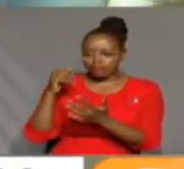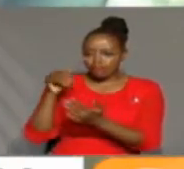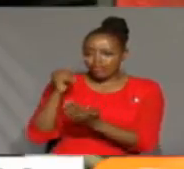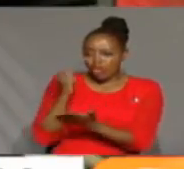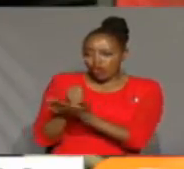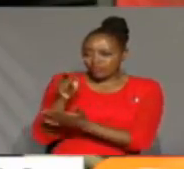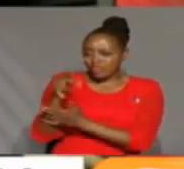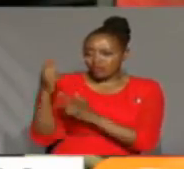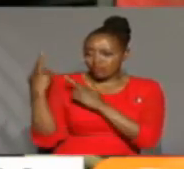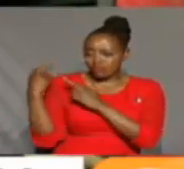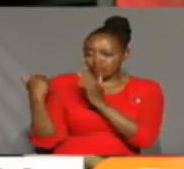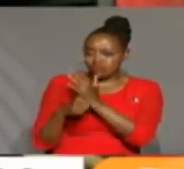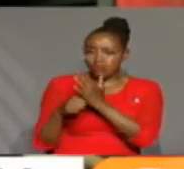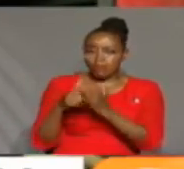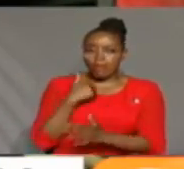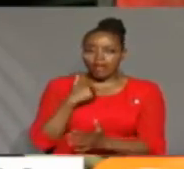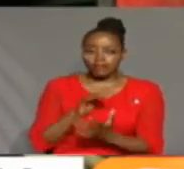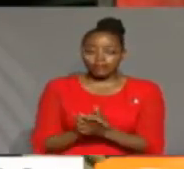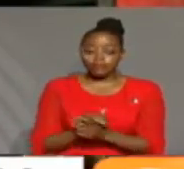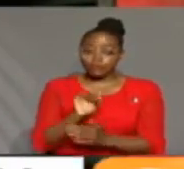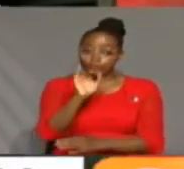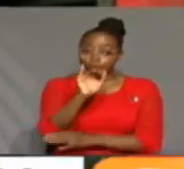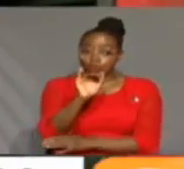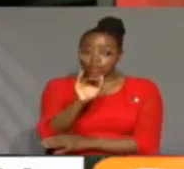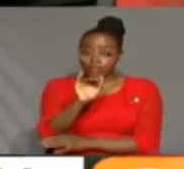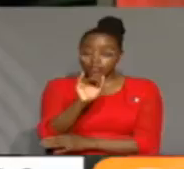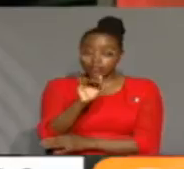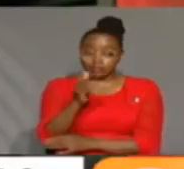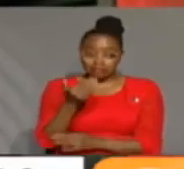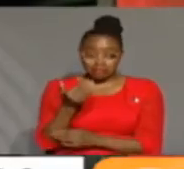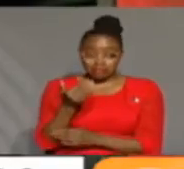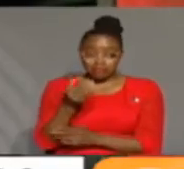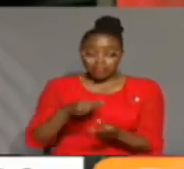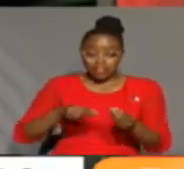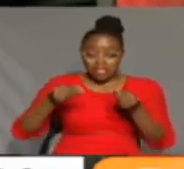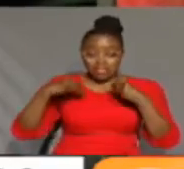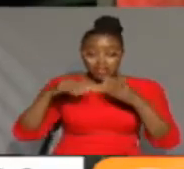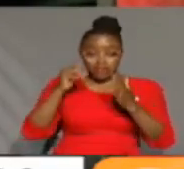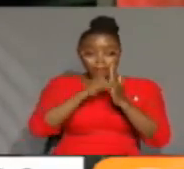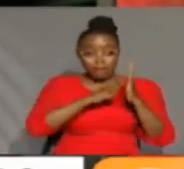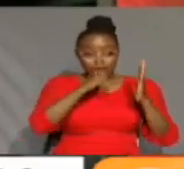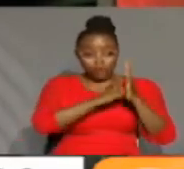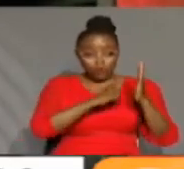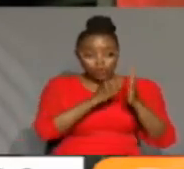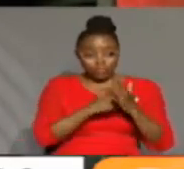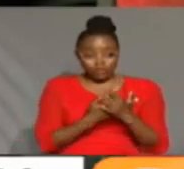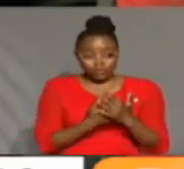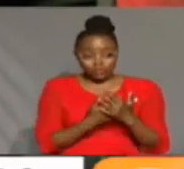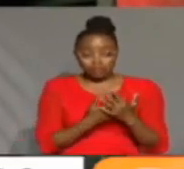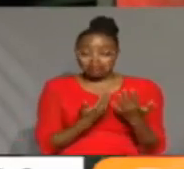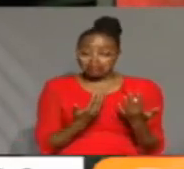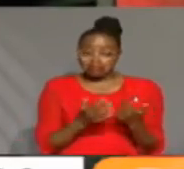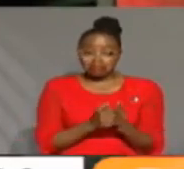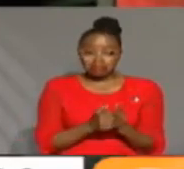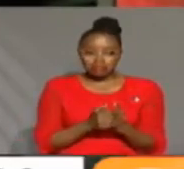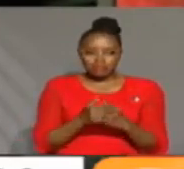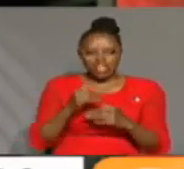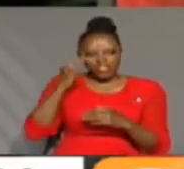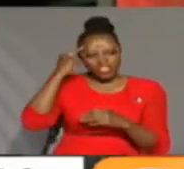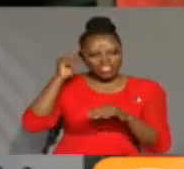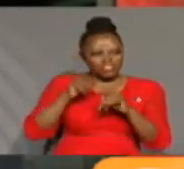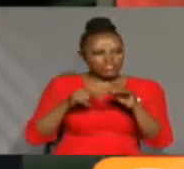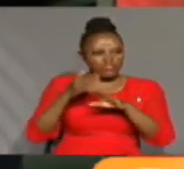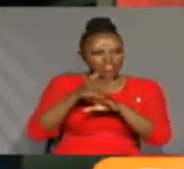spot. Please summon them and ask them, did they give Makueni a Matiang grade, I think you've called